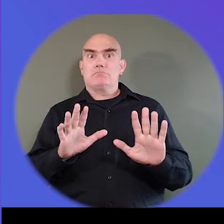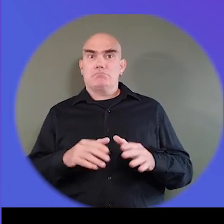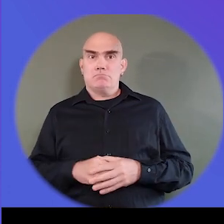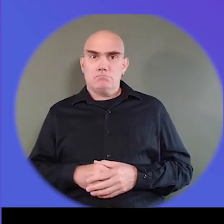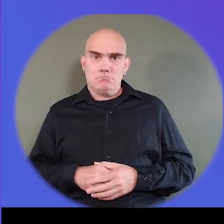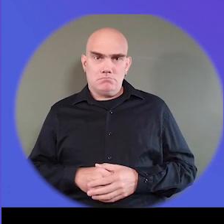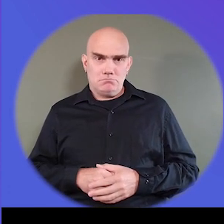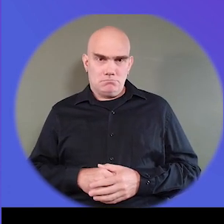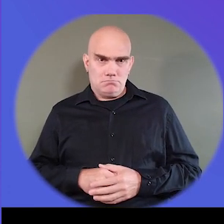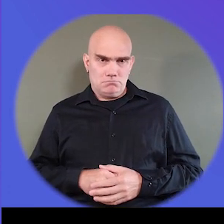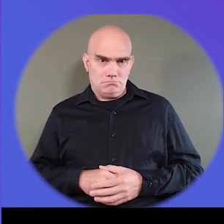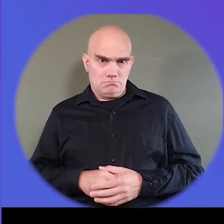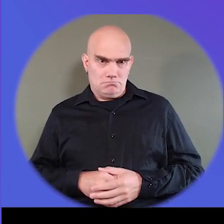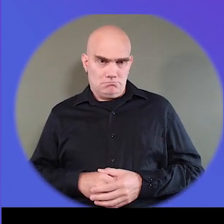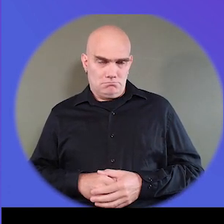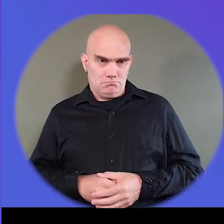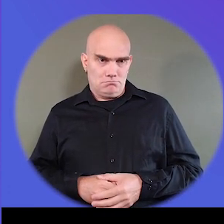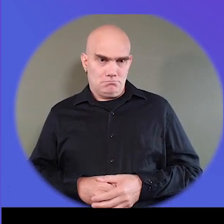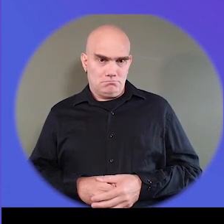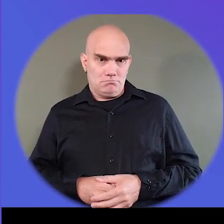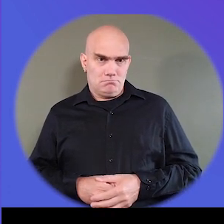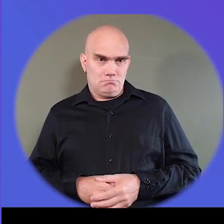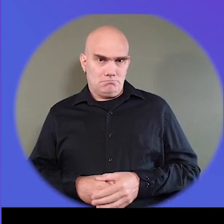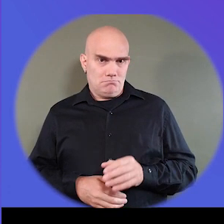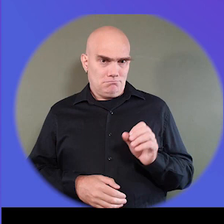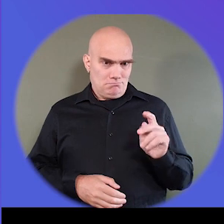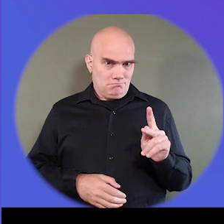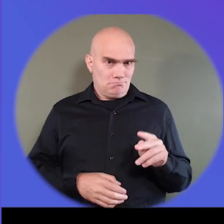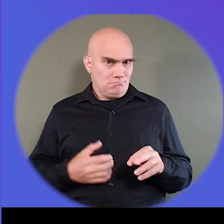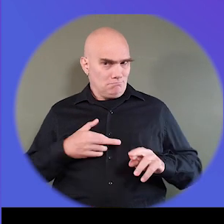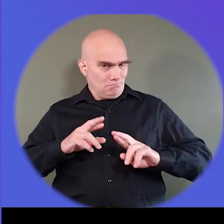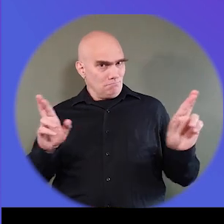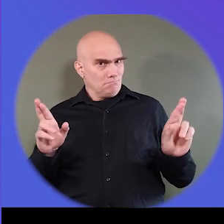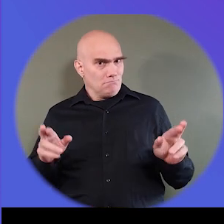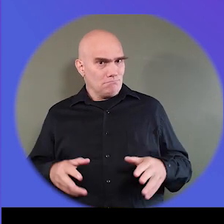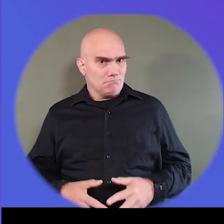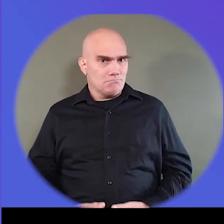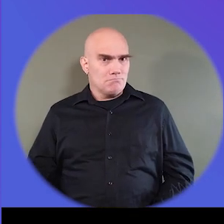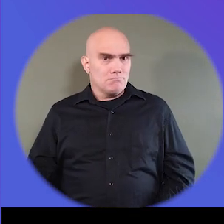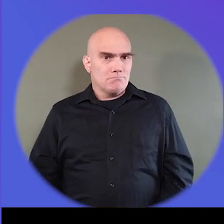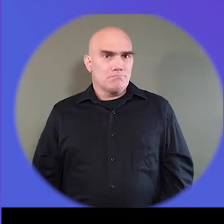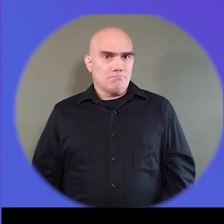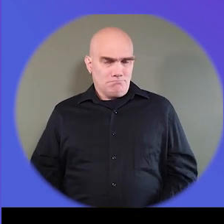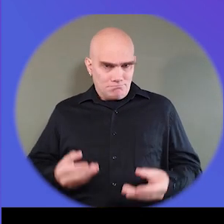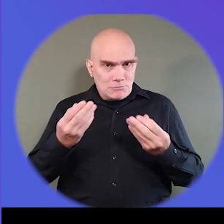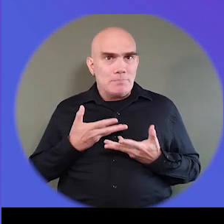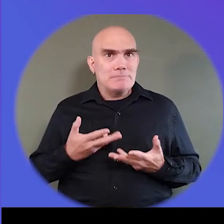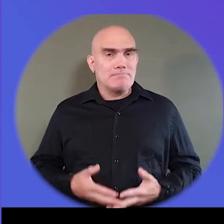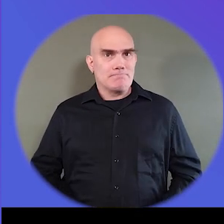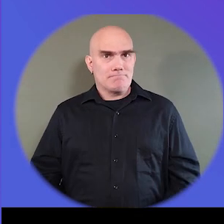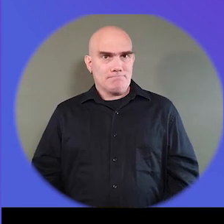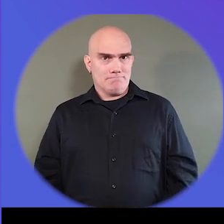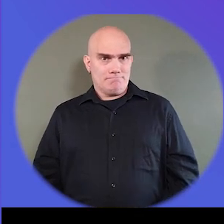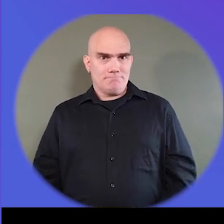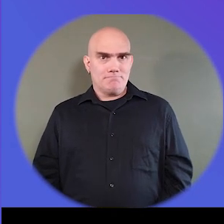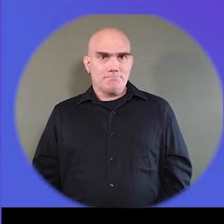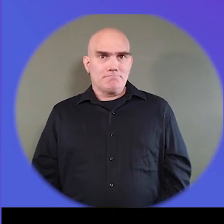Okay, I'm ready. Tell me.